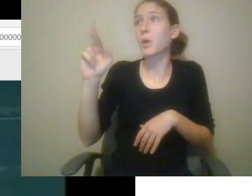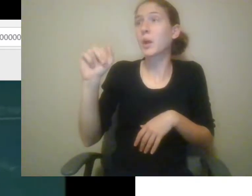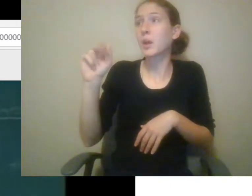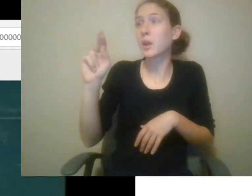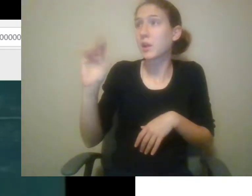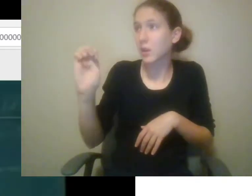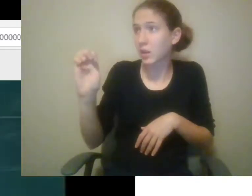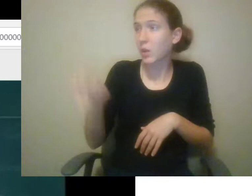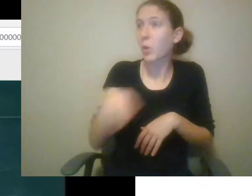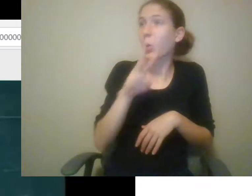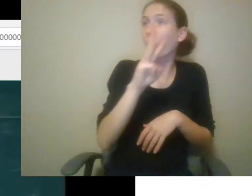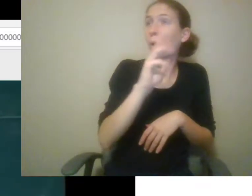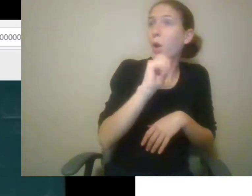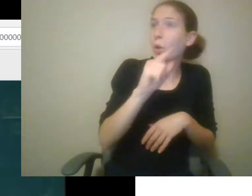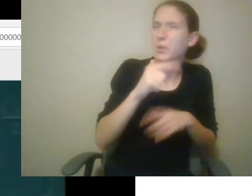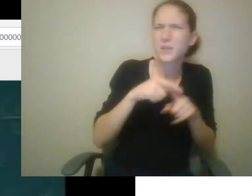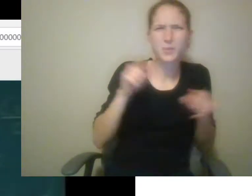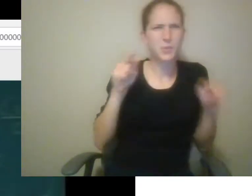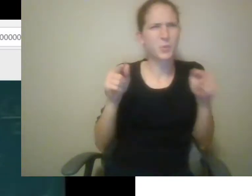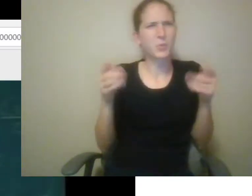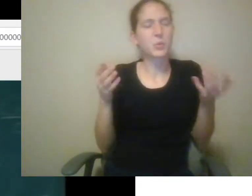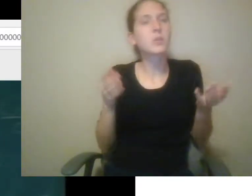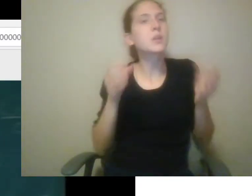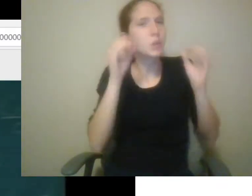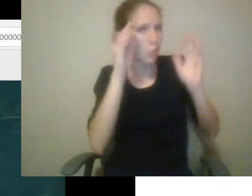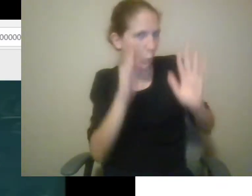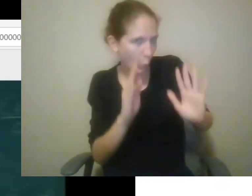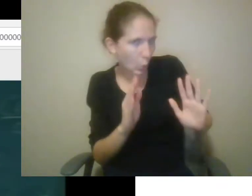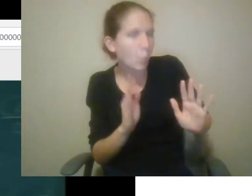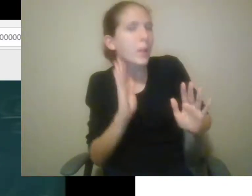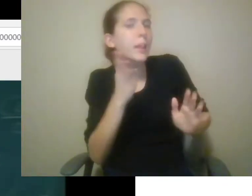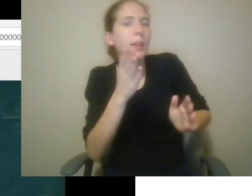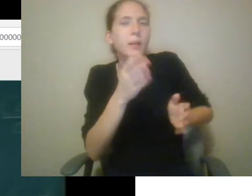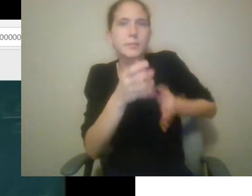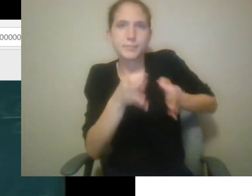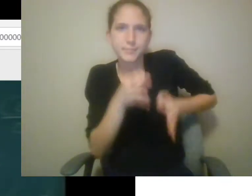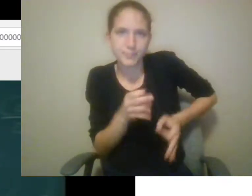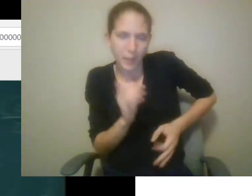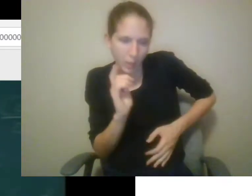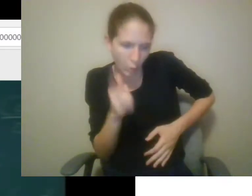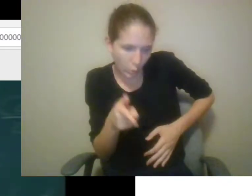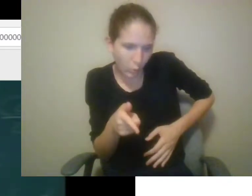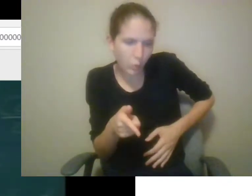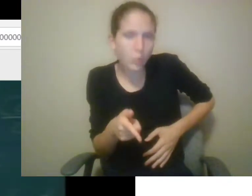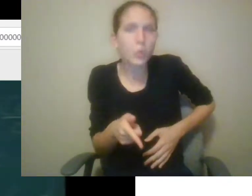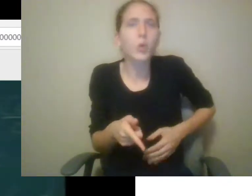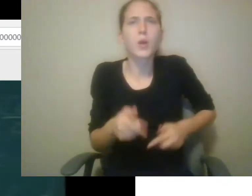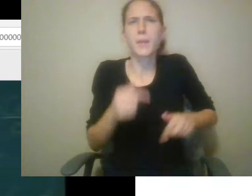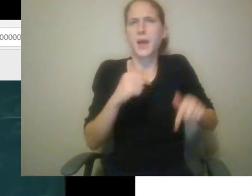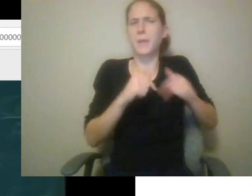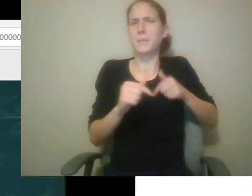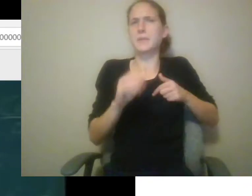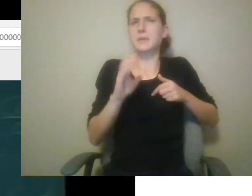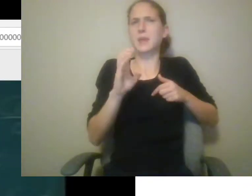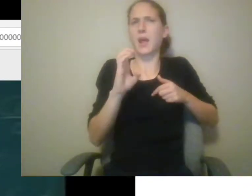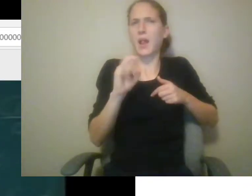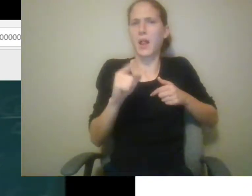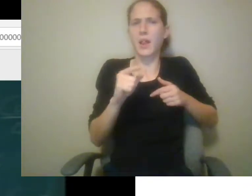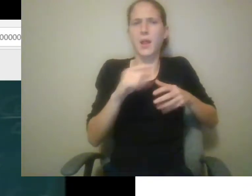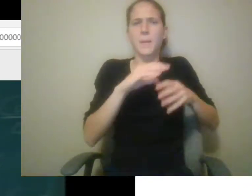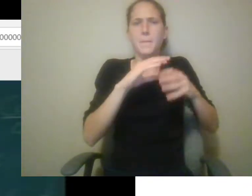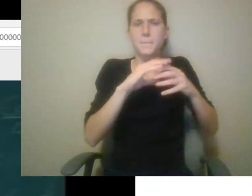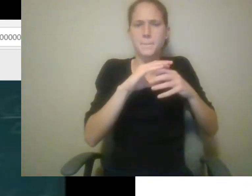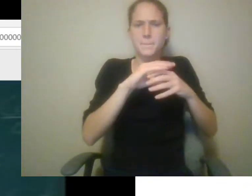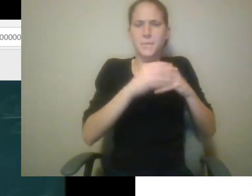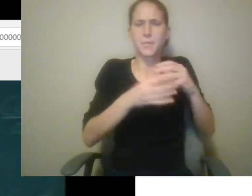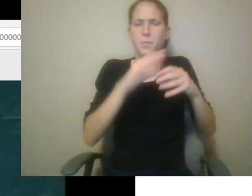going to be an important comparison. All right? Let's first figure out there is another job that the cell membrane does. Actually, there are two more